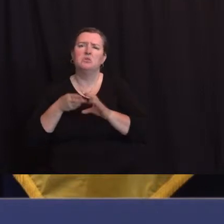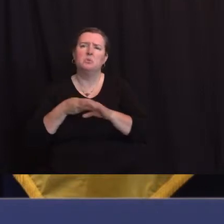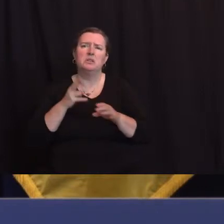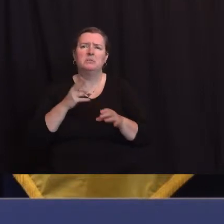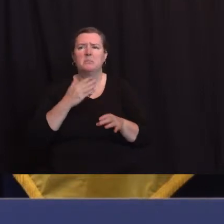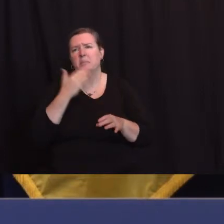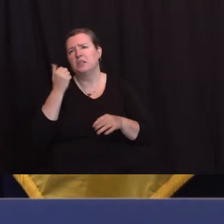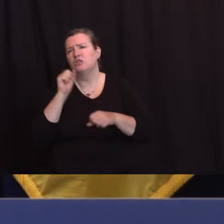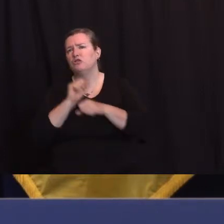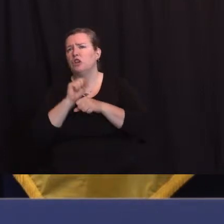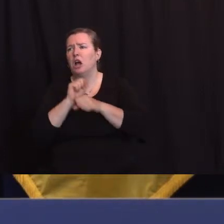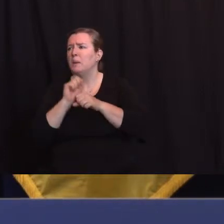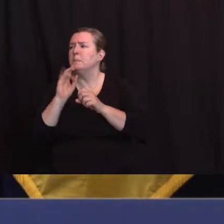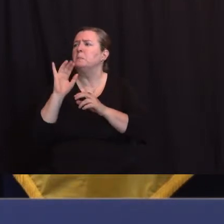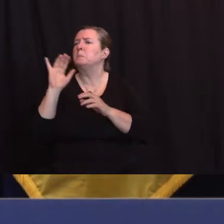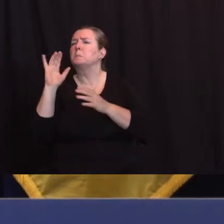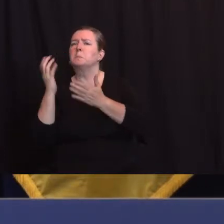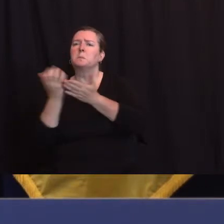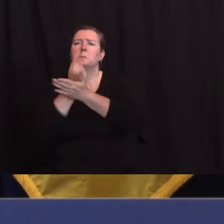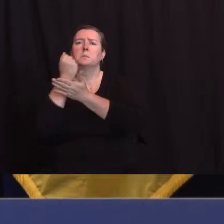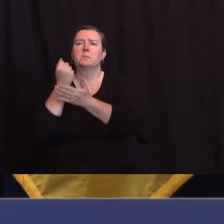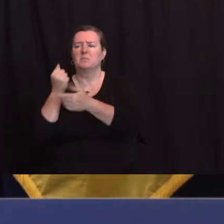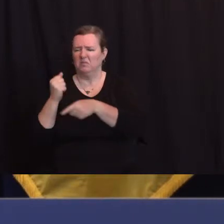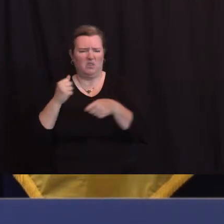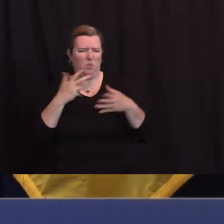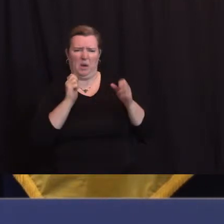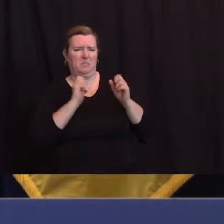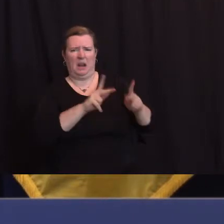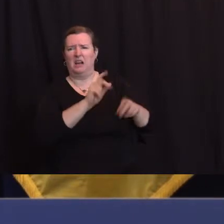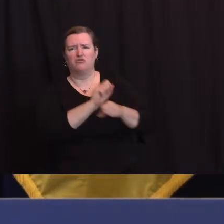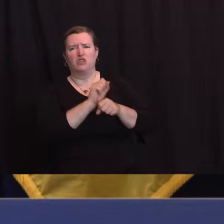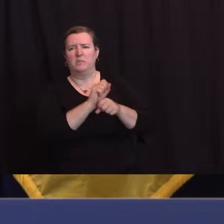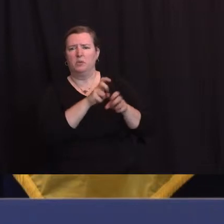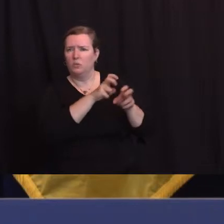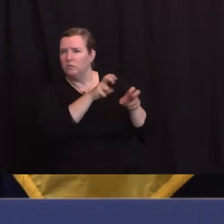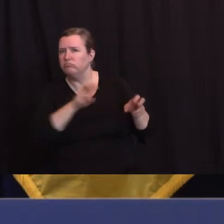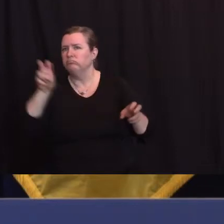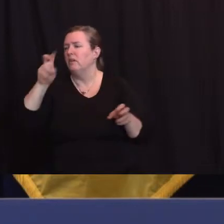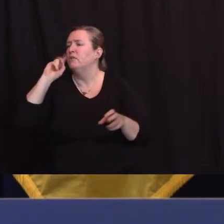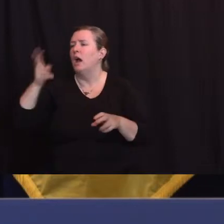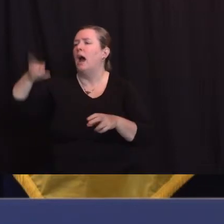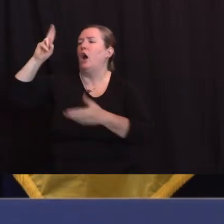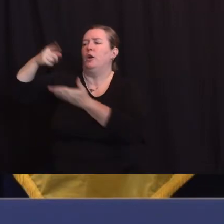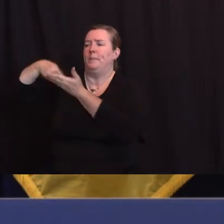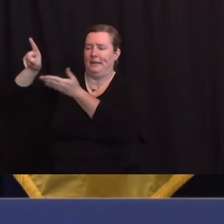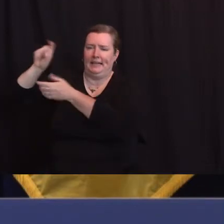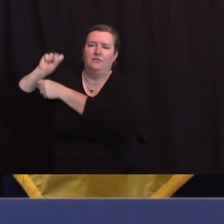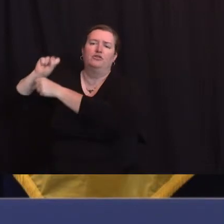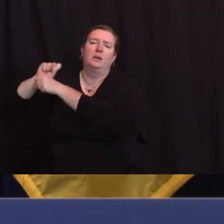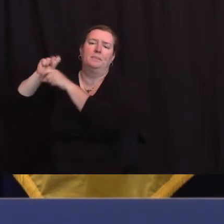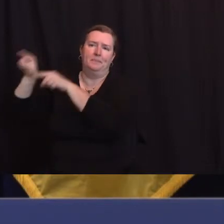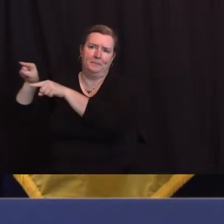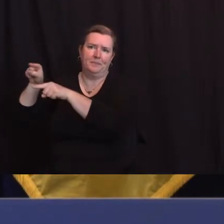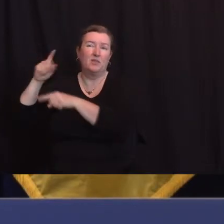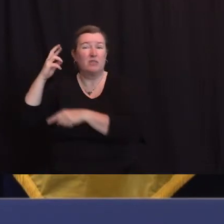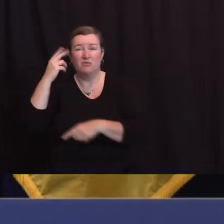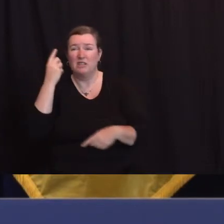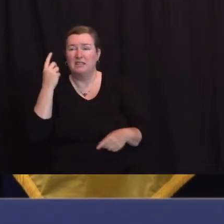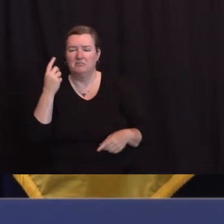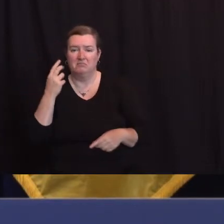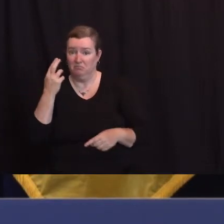upskill themselves to a better, higher paying job. And you're seeing a lot of that, I think, as well. So it's a combination. And in